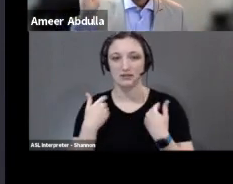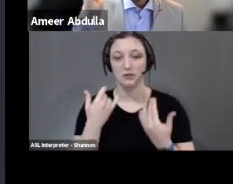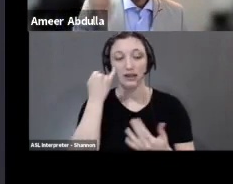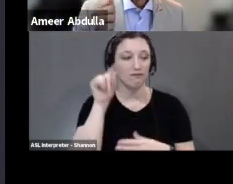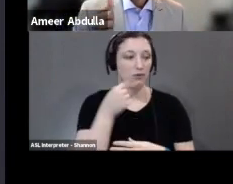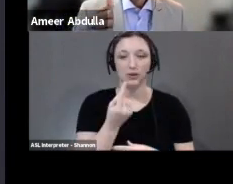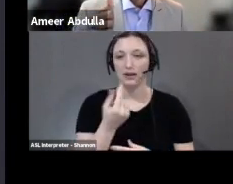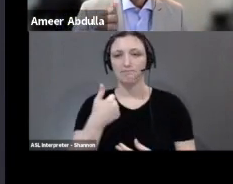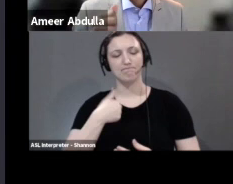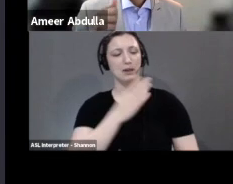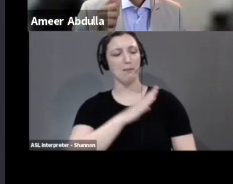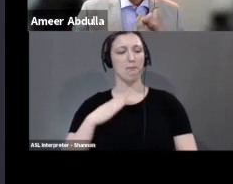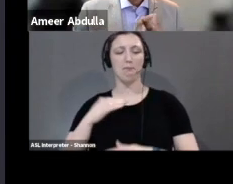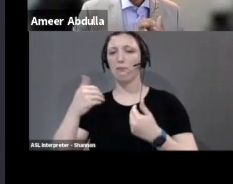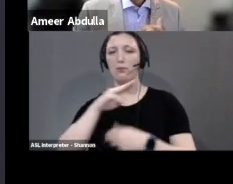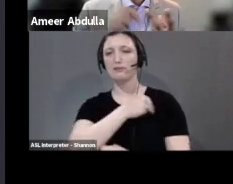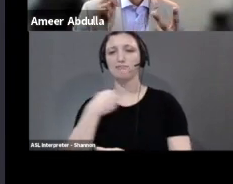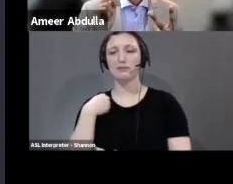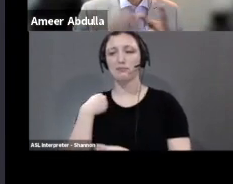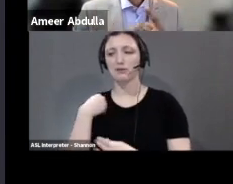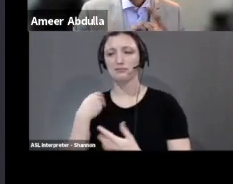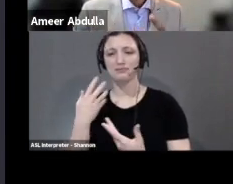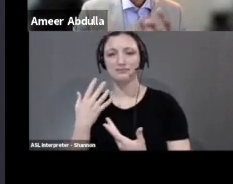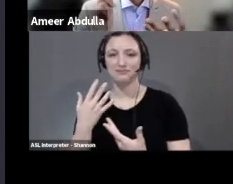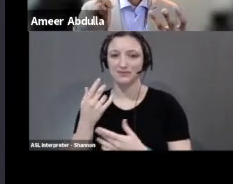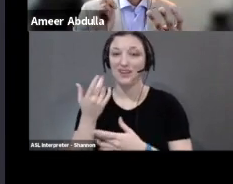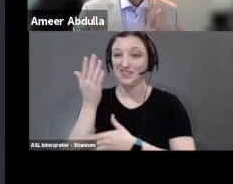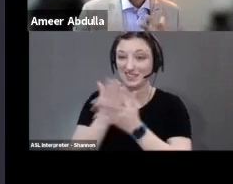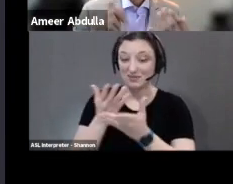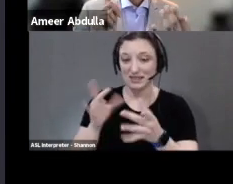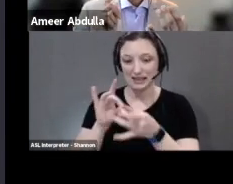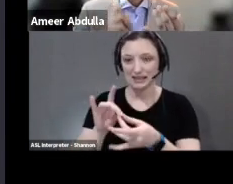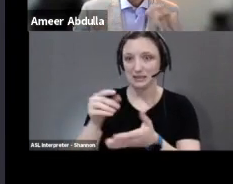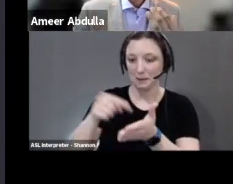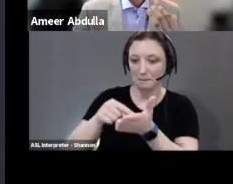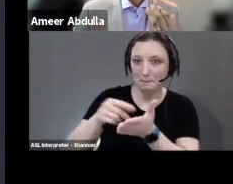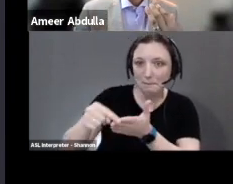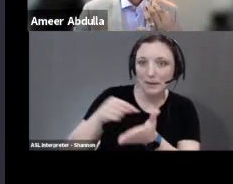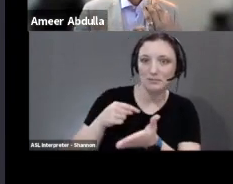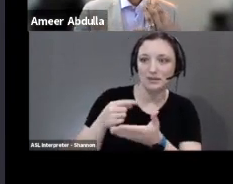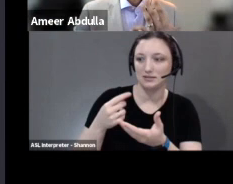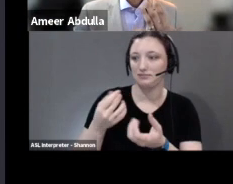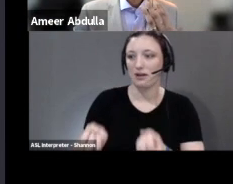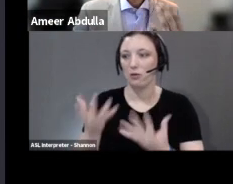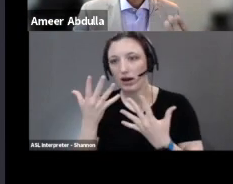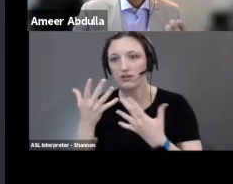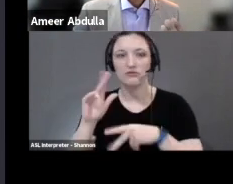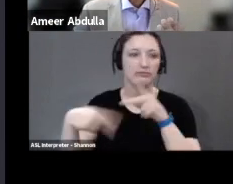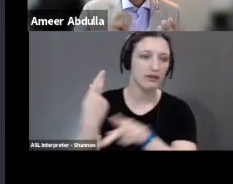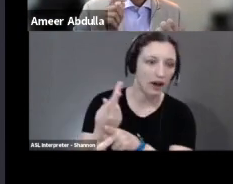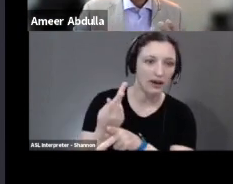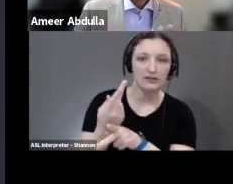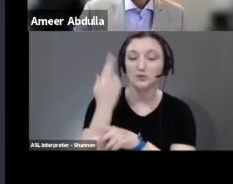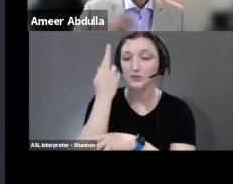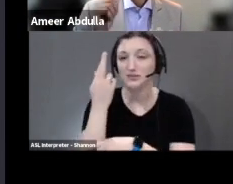on, there's certain set of things you would do with respect to compensation and the type of compensation and how much and the format, because you'd be concerned